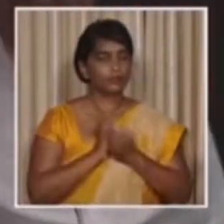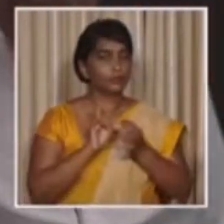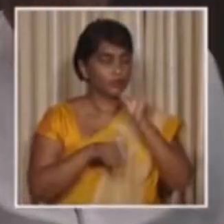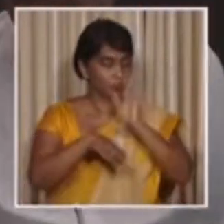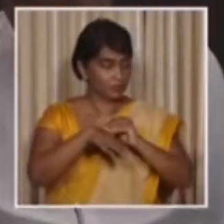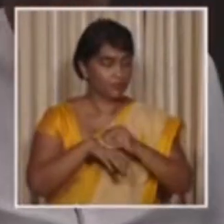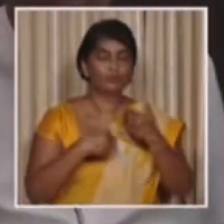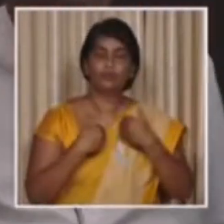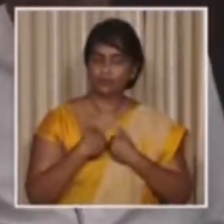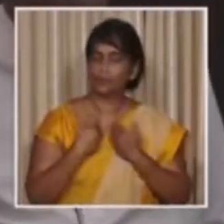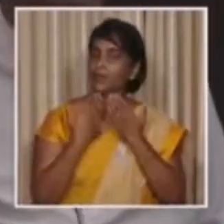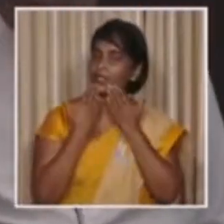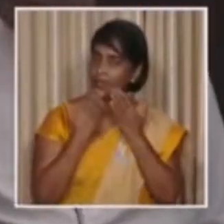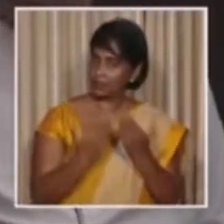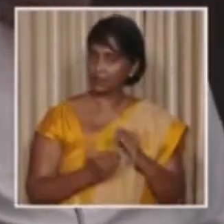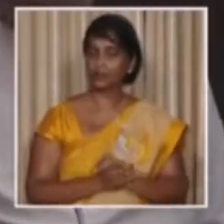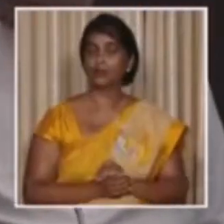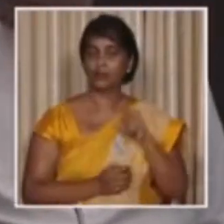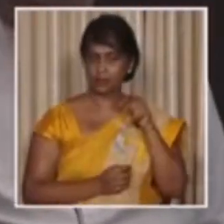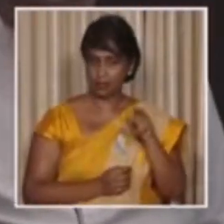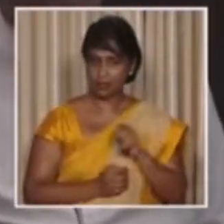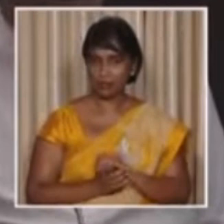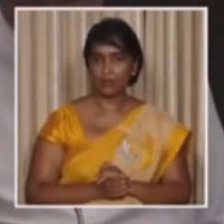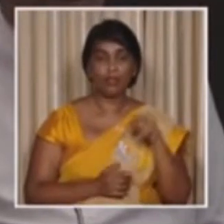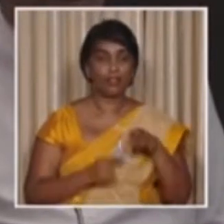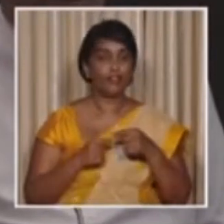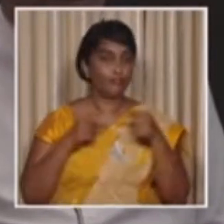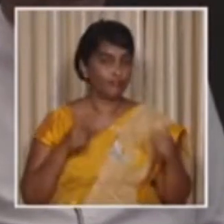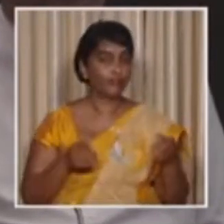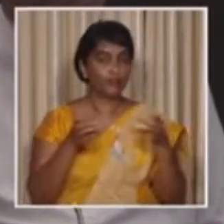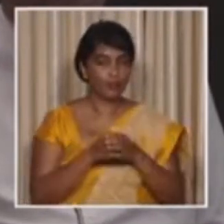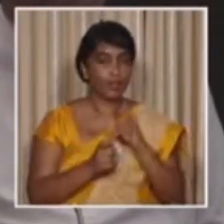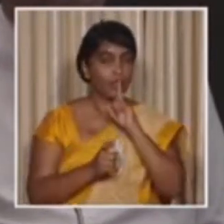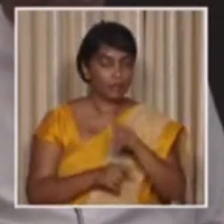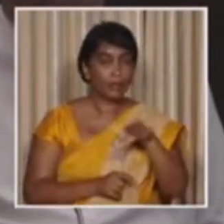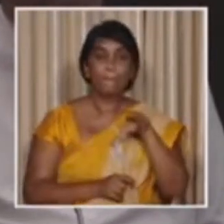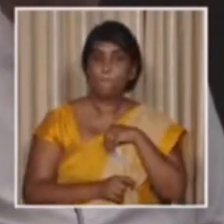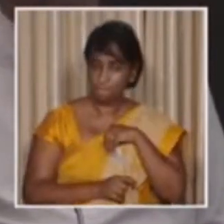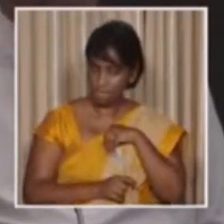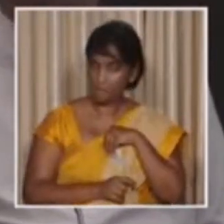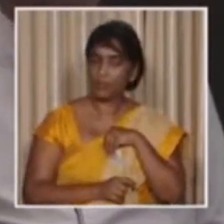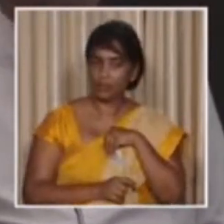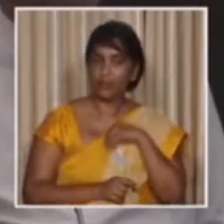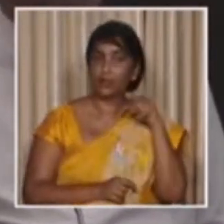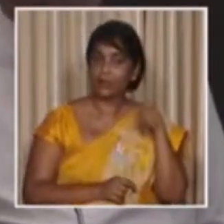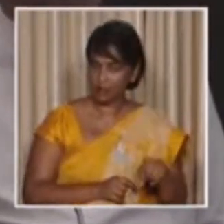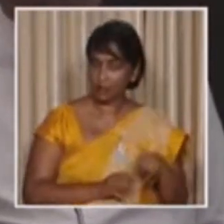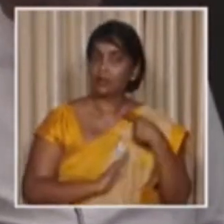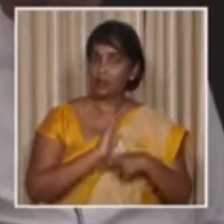we thank you for having accepted the opposition request to appoint a select committee to go into the economic crimes of this